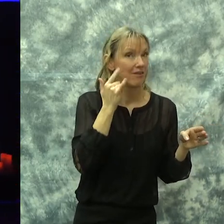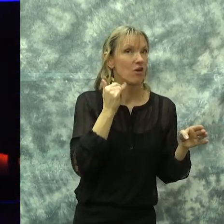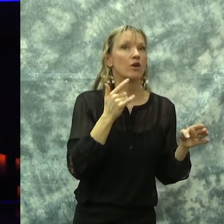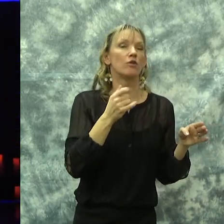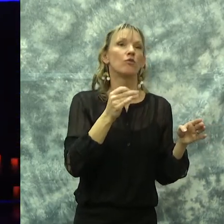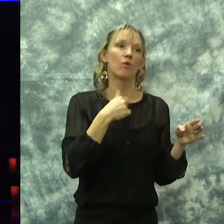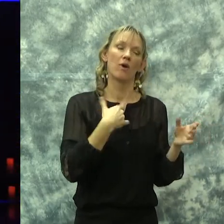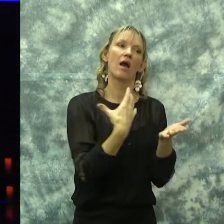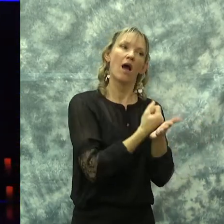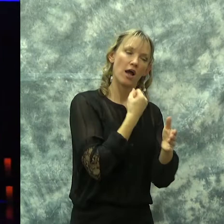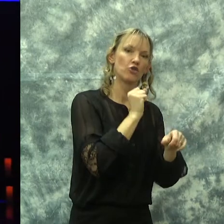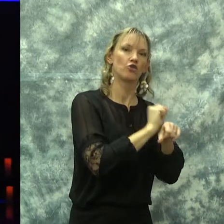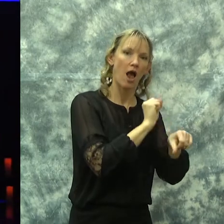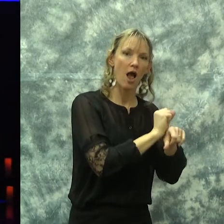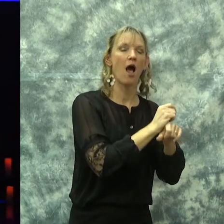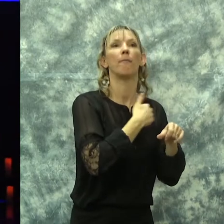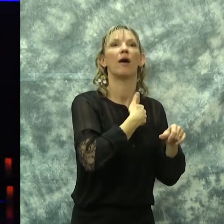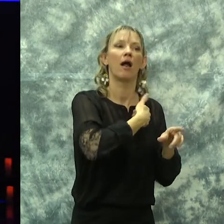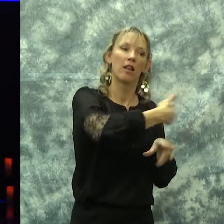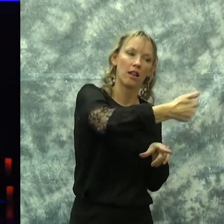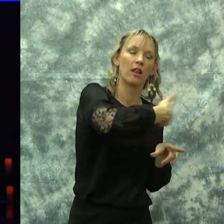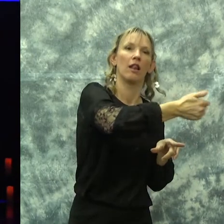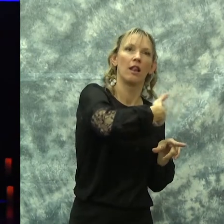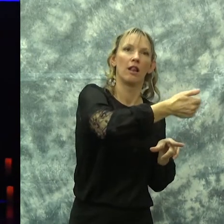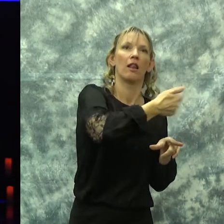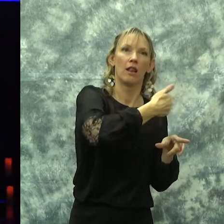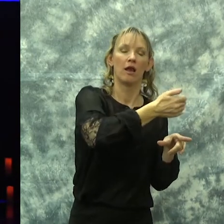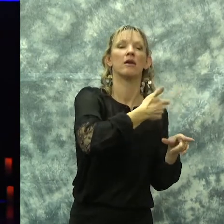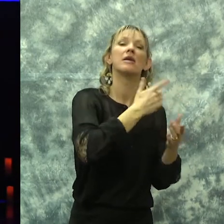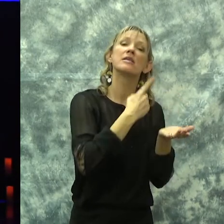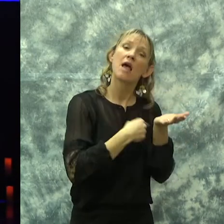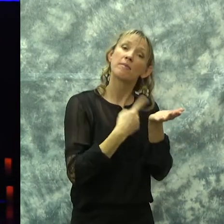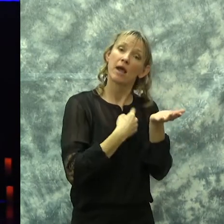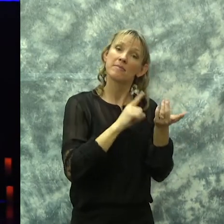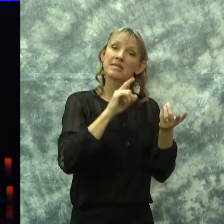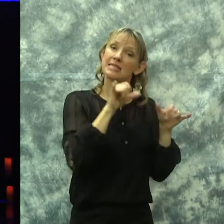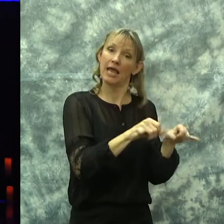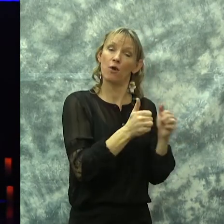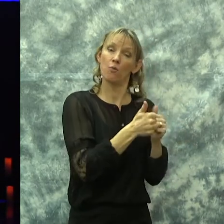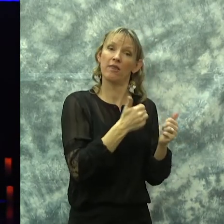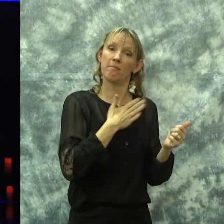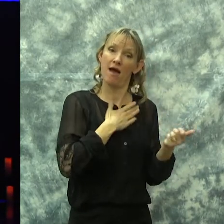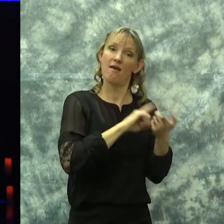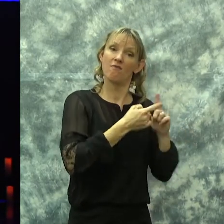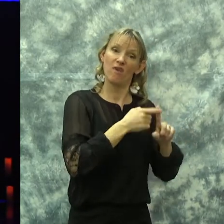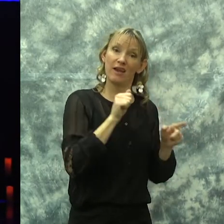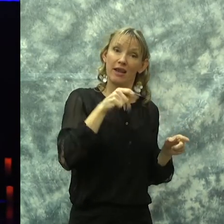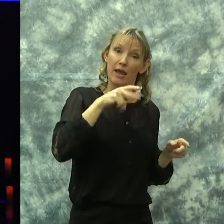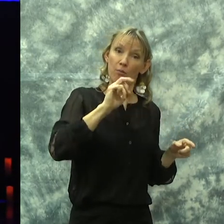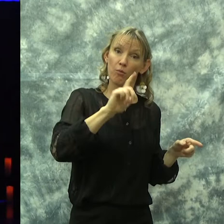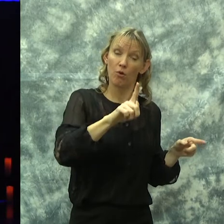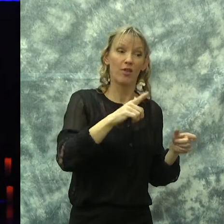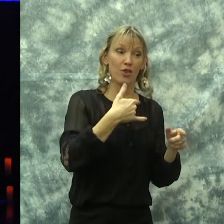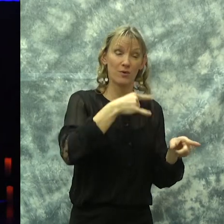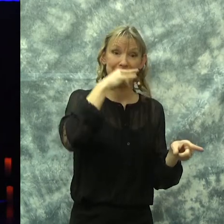the hour or so from San Diego to Seal Beach. And sometimes I'd stay with my friend April. And there was this kid.